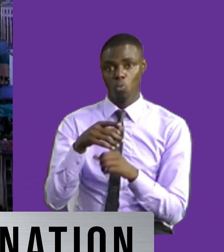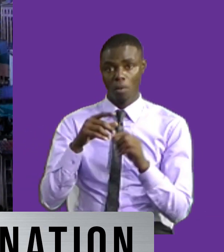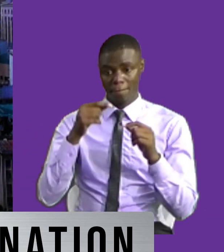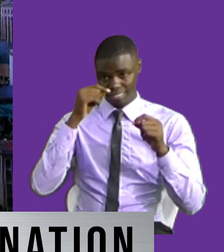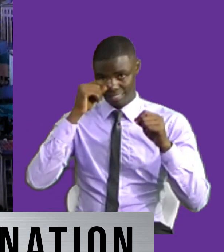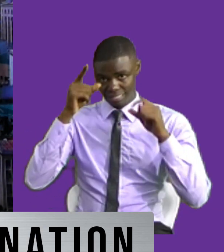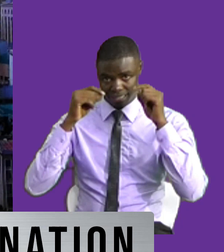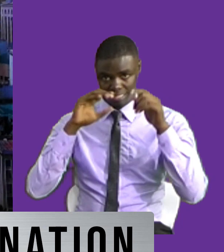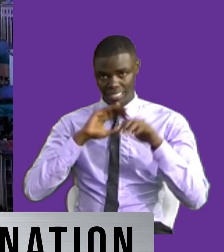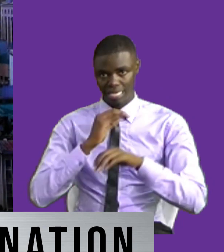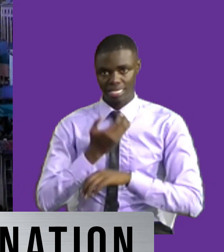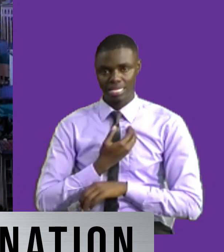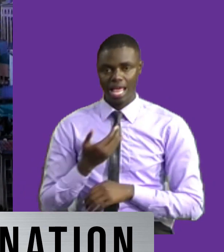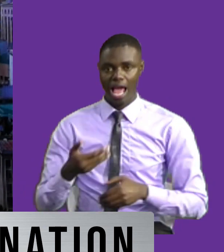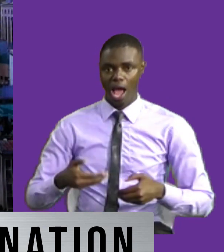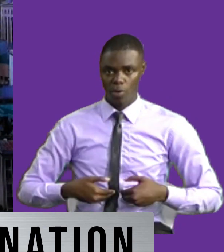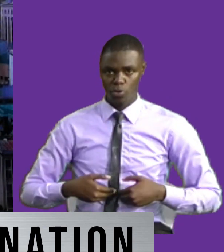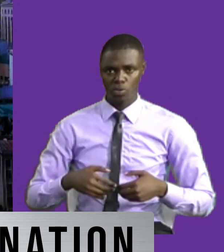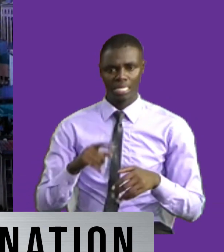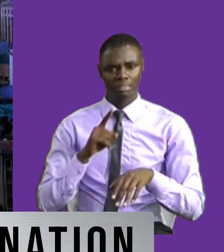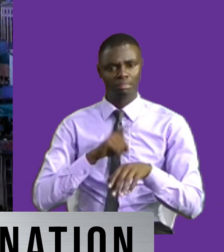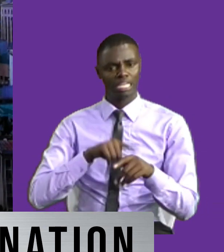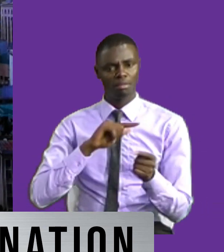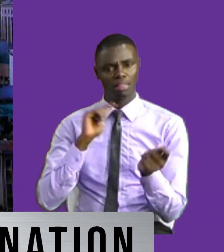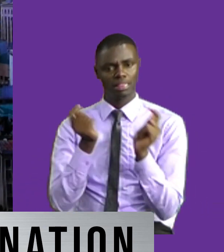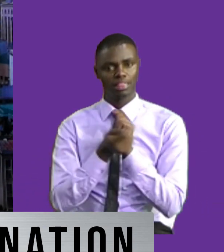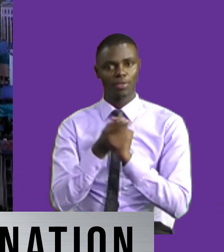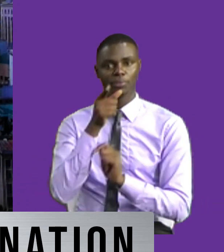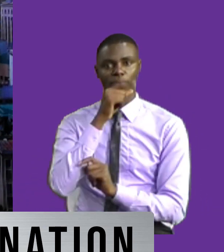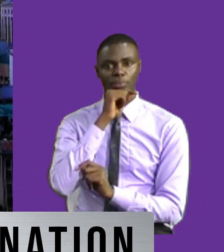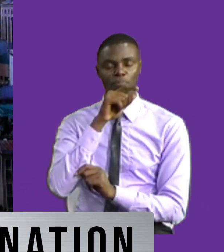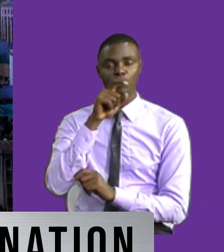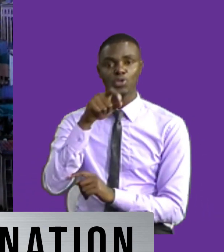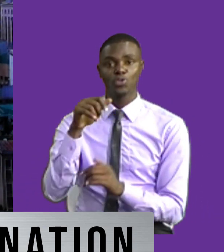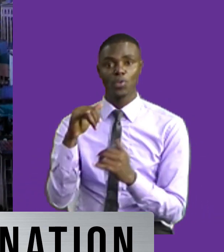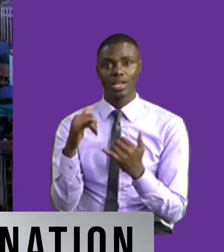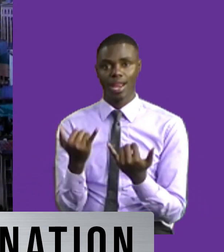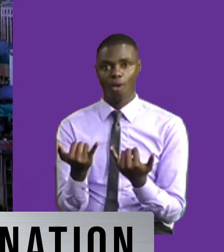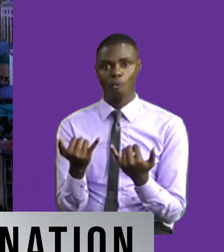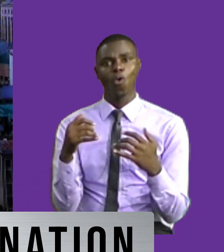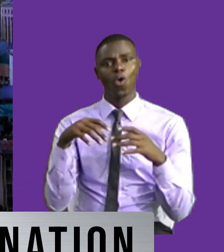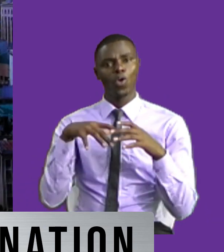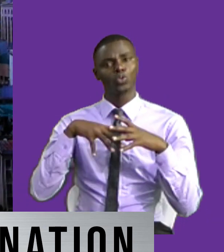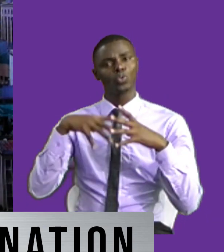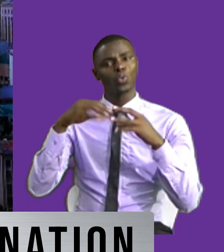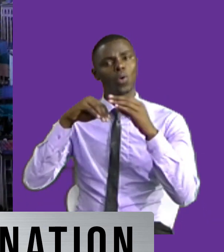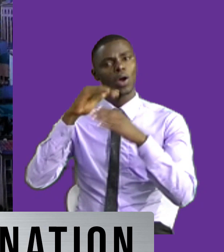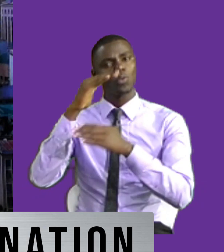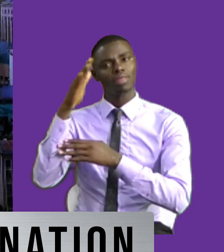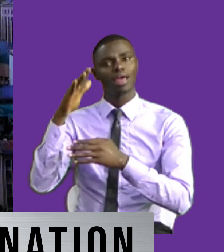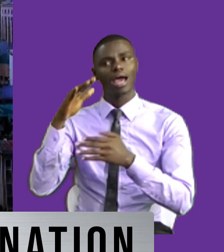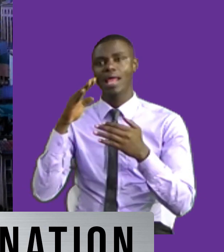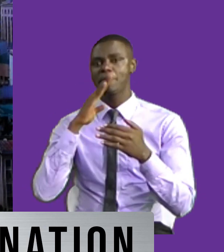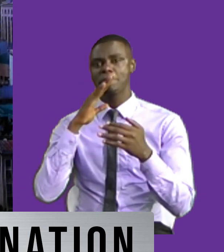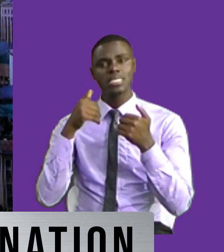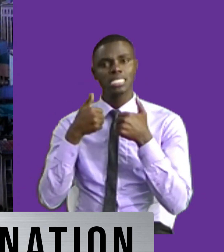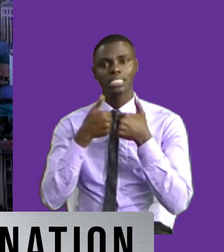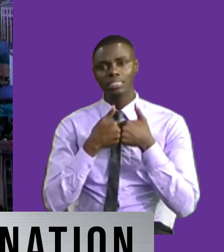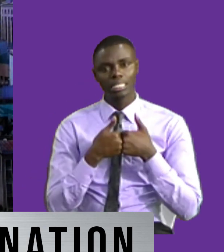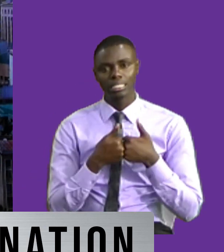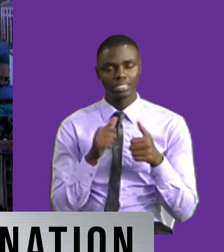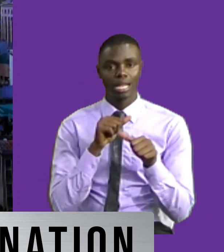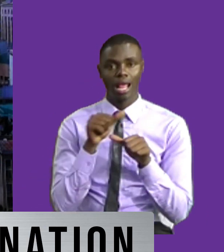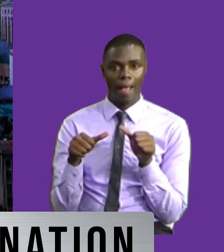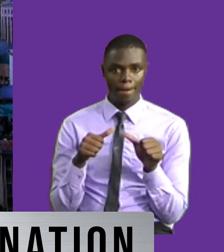our youth that times have changed. You need now to go out there and be challenged upstairs